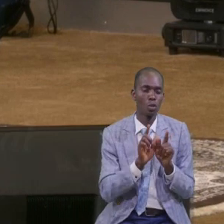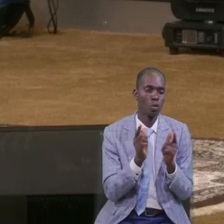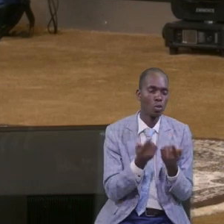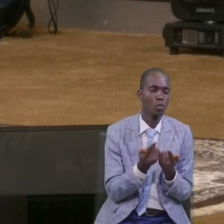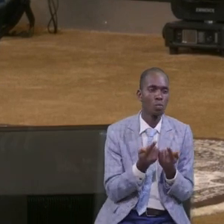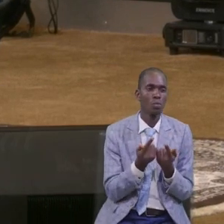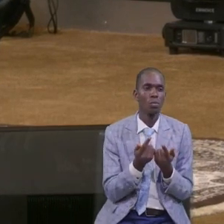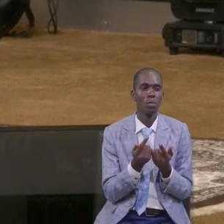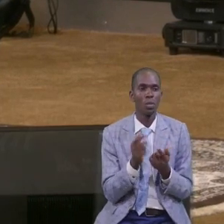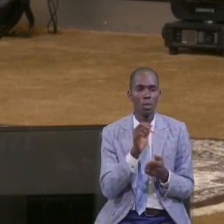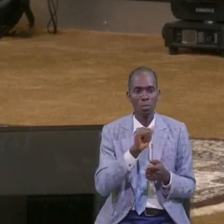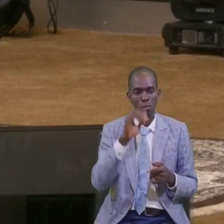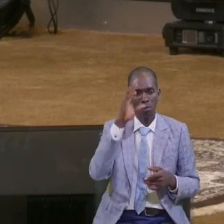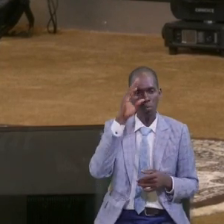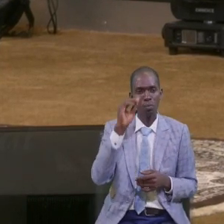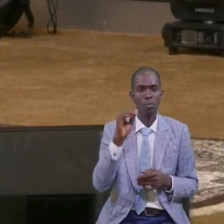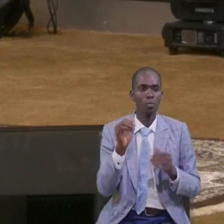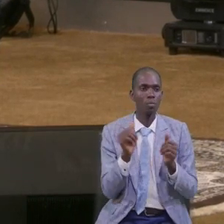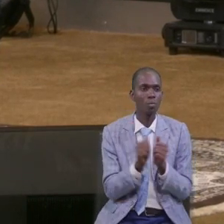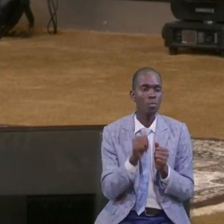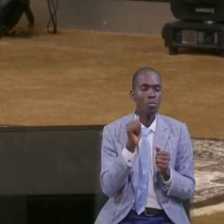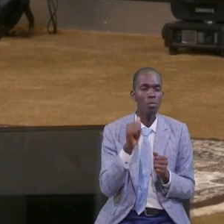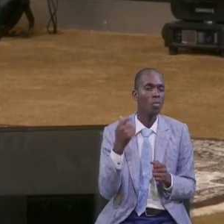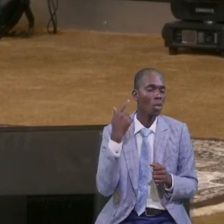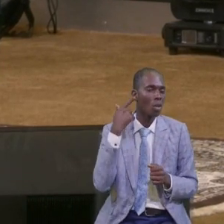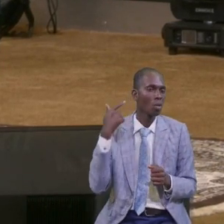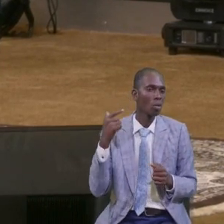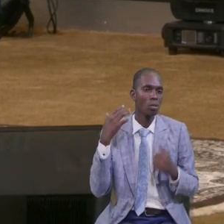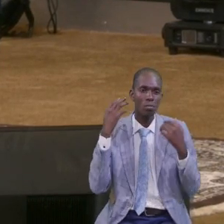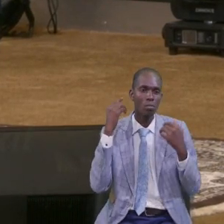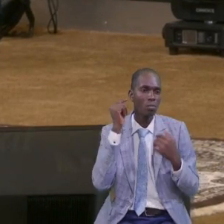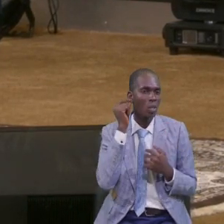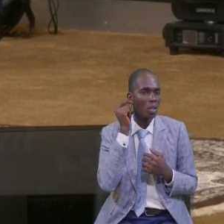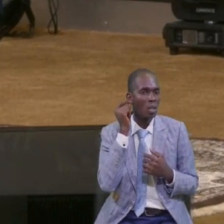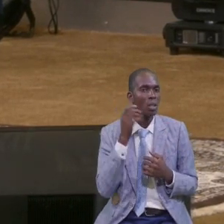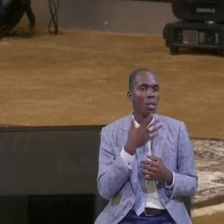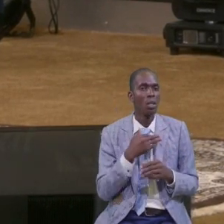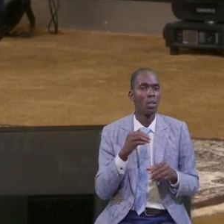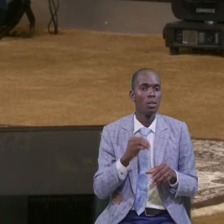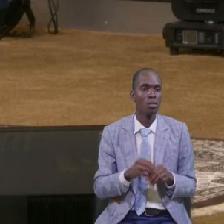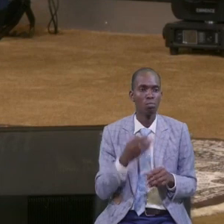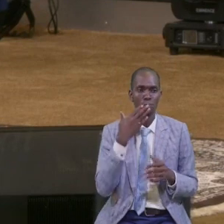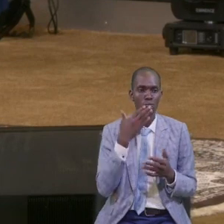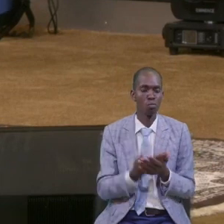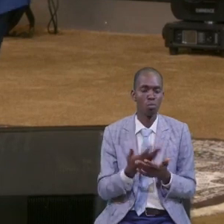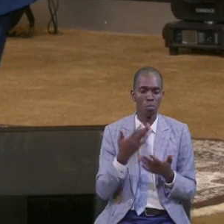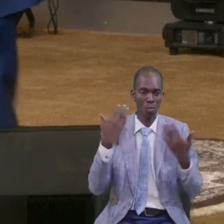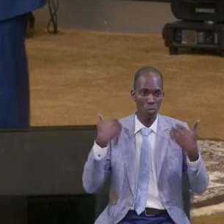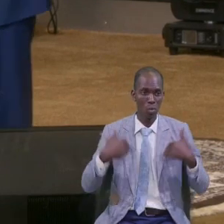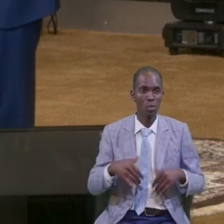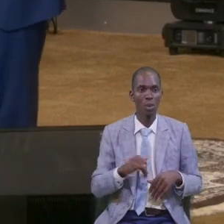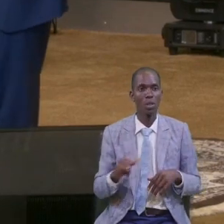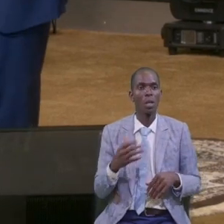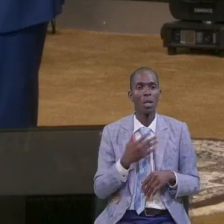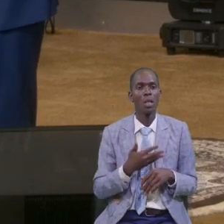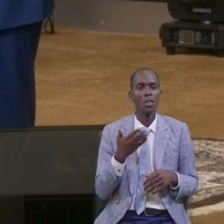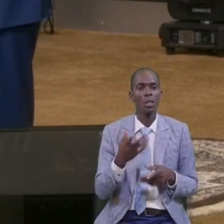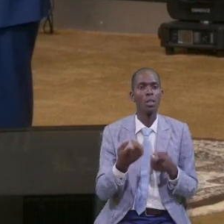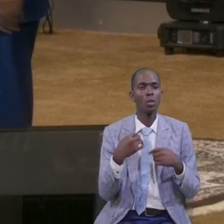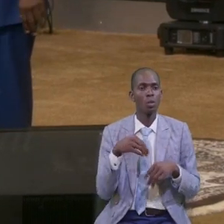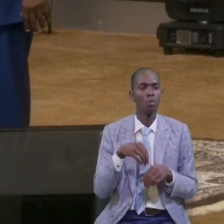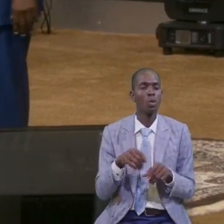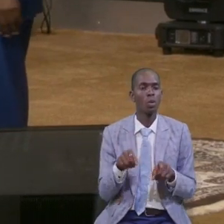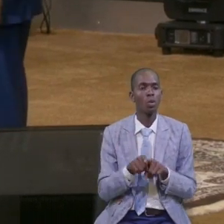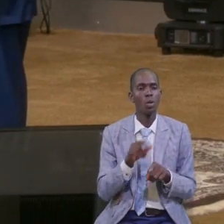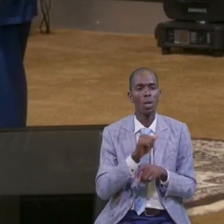assembly a man with a golden ring and in goodly apparel, and there come in